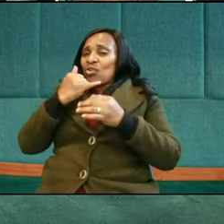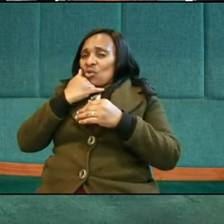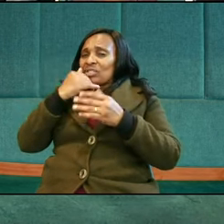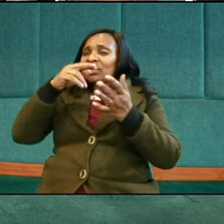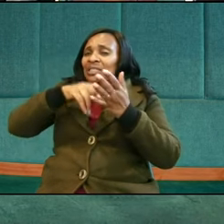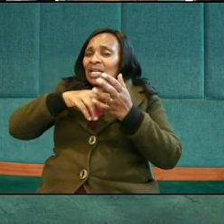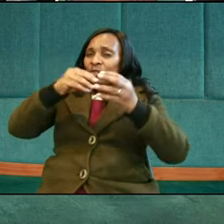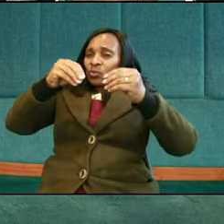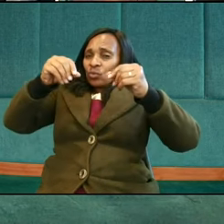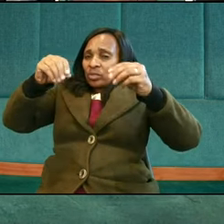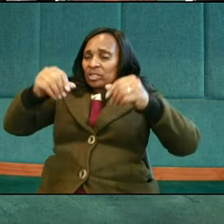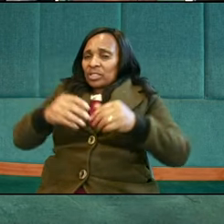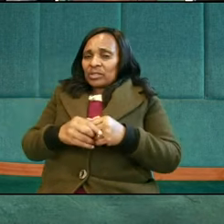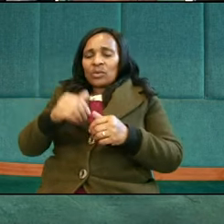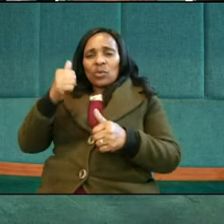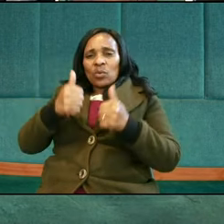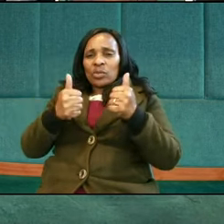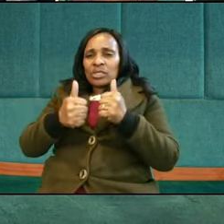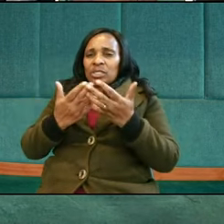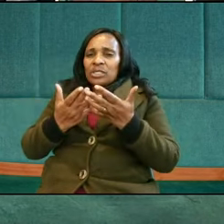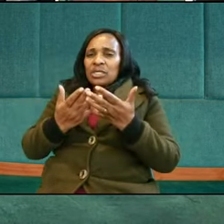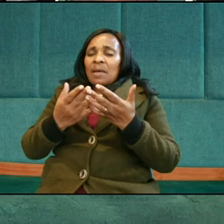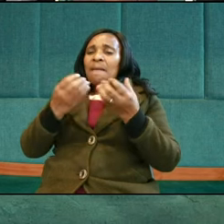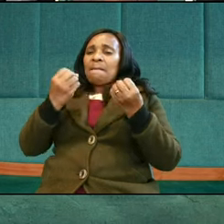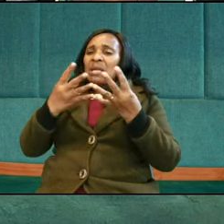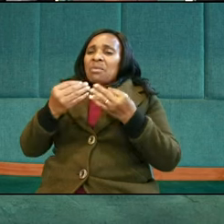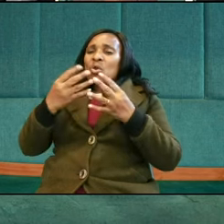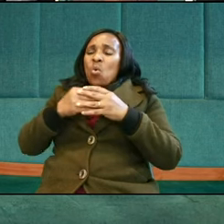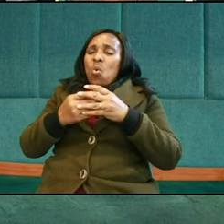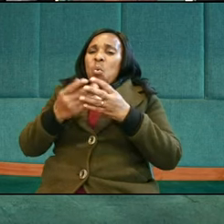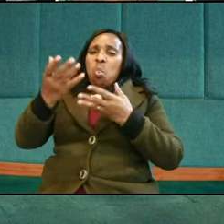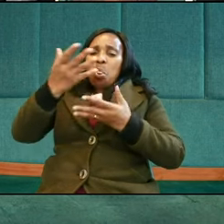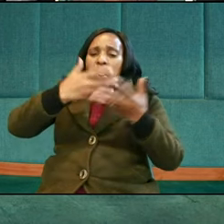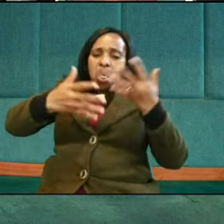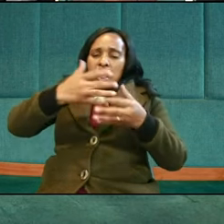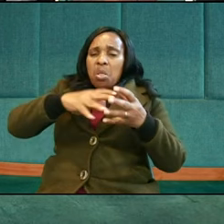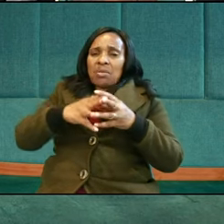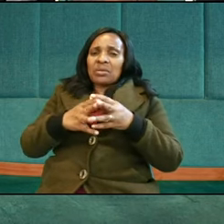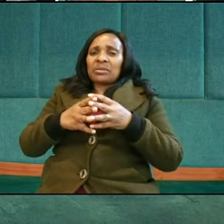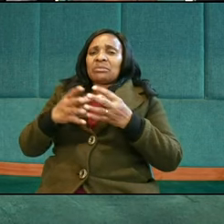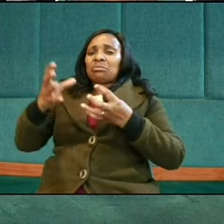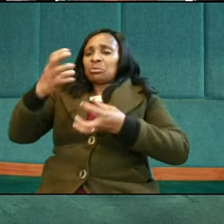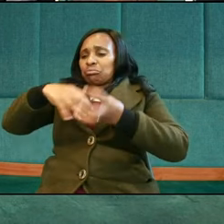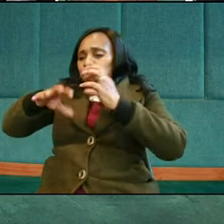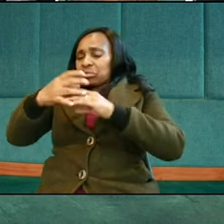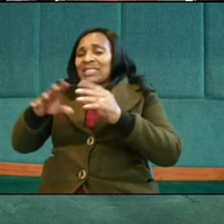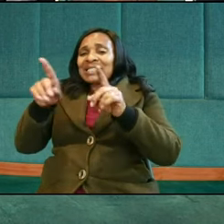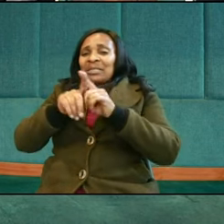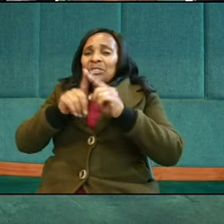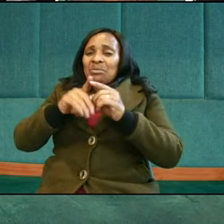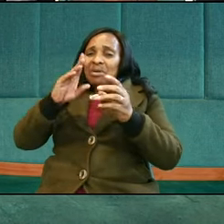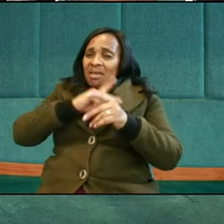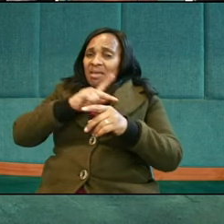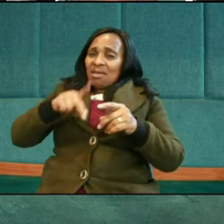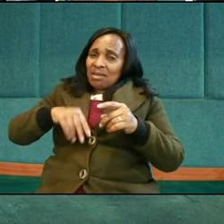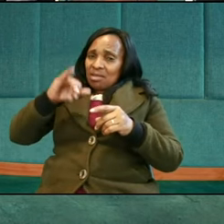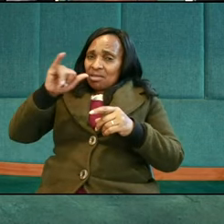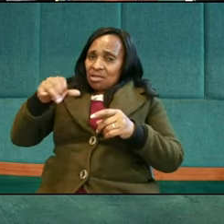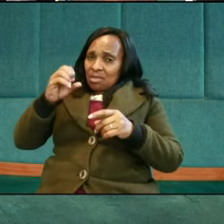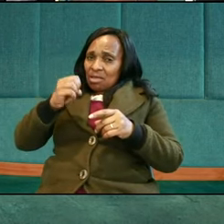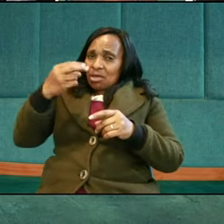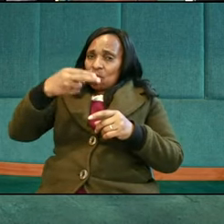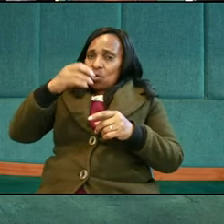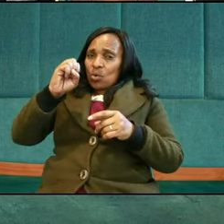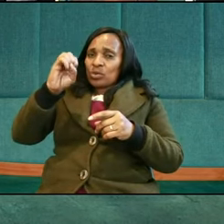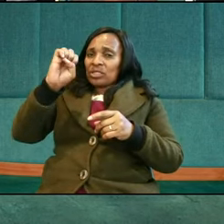quality, in that there are many who compromise. And we can even take the example of King Jehoshaphat here.